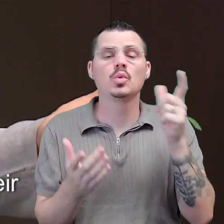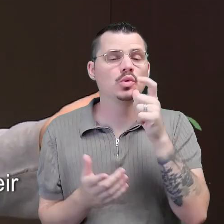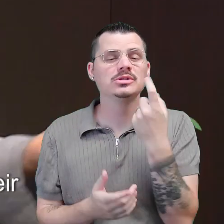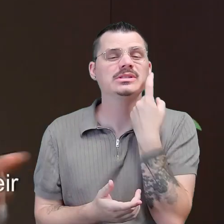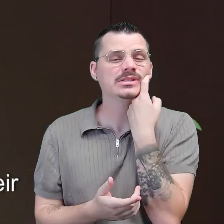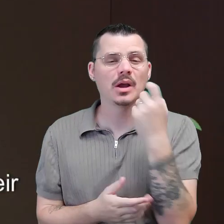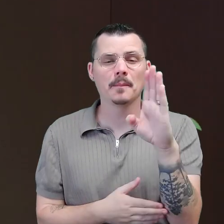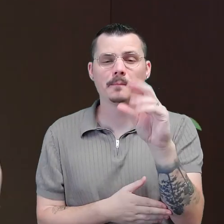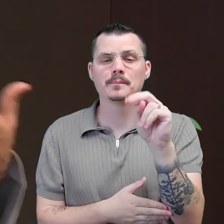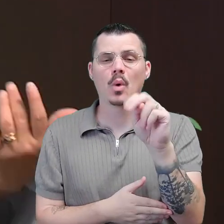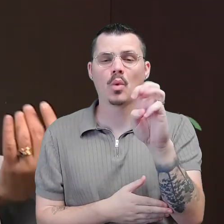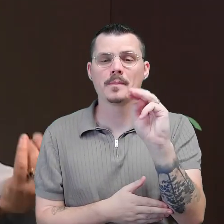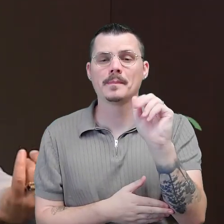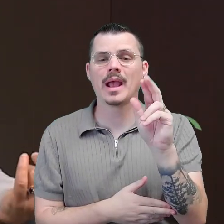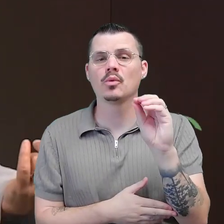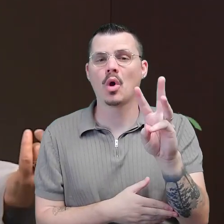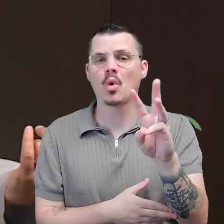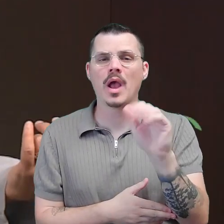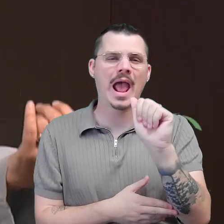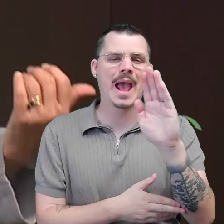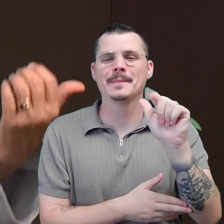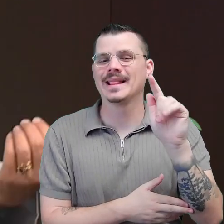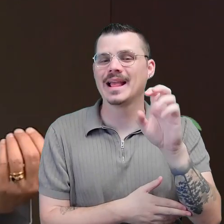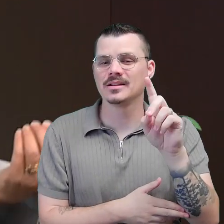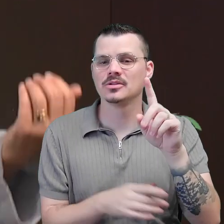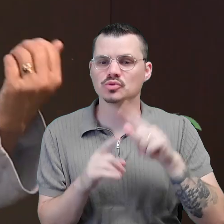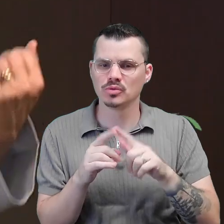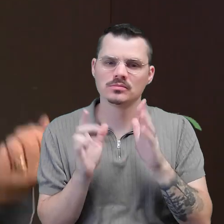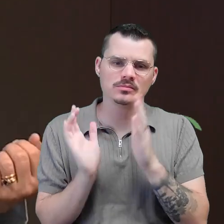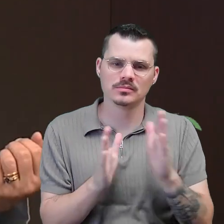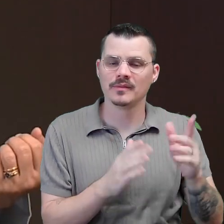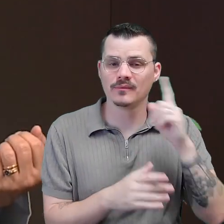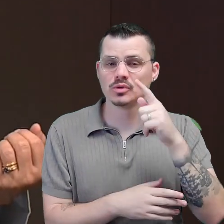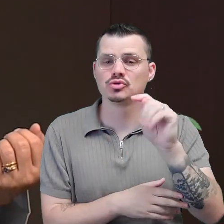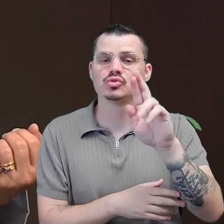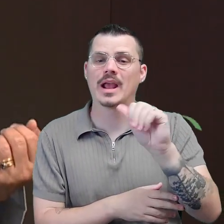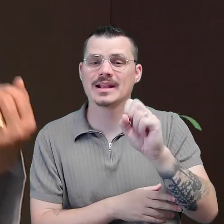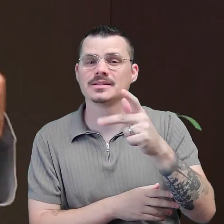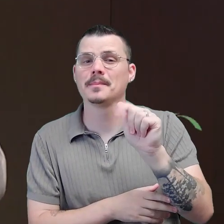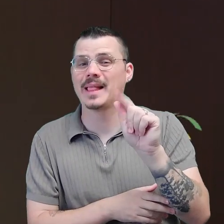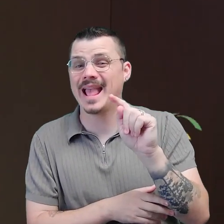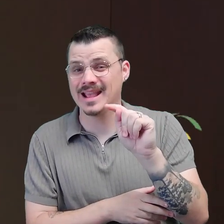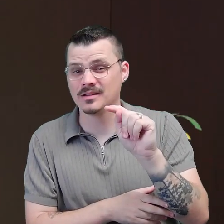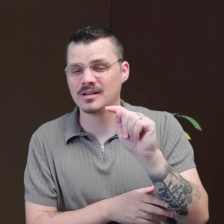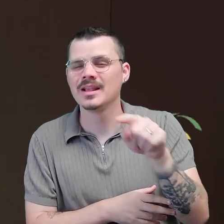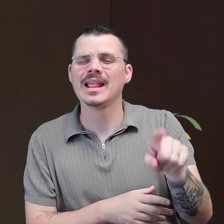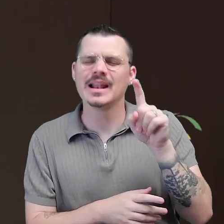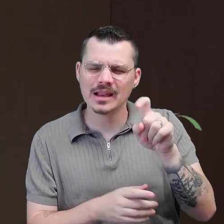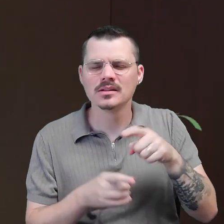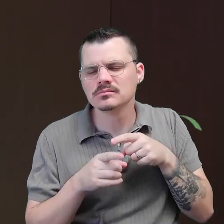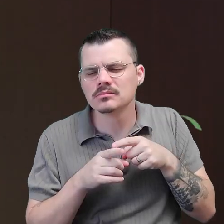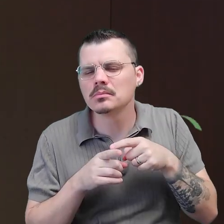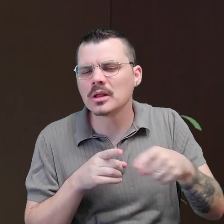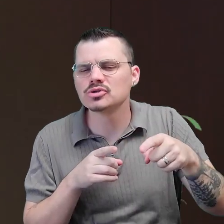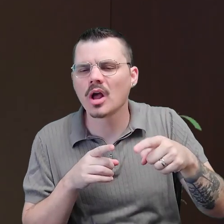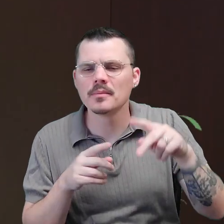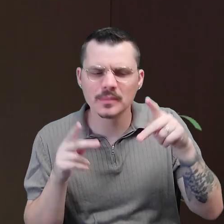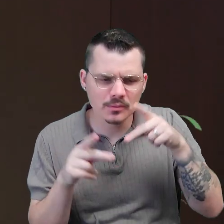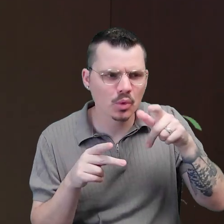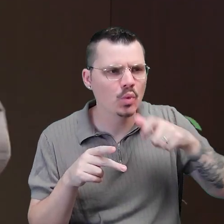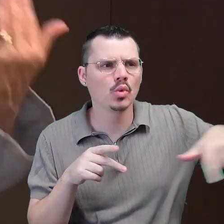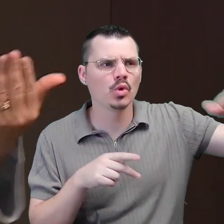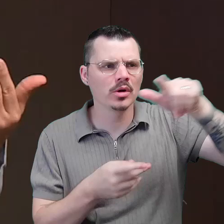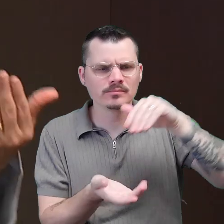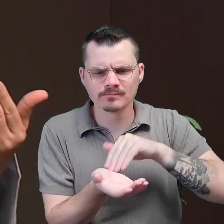somebody who's just had their bone marrow ablated in preparation for a bone marrow transplant. They need to be in a very specialized setting